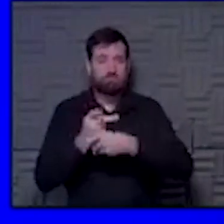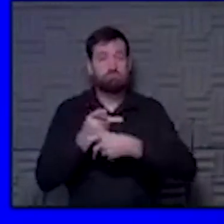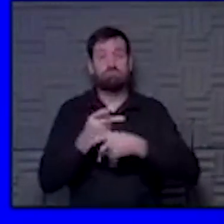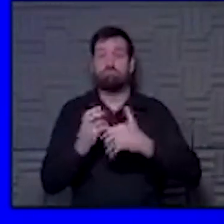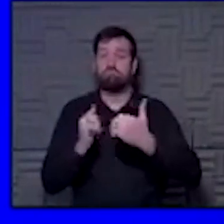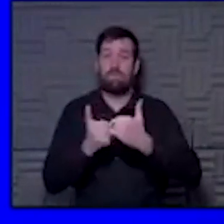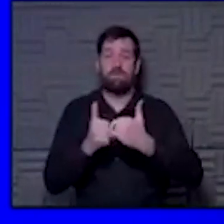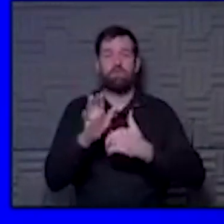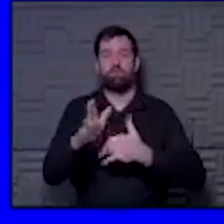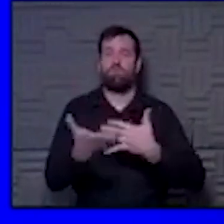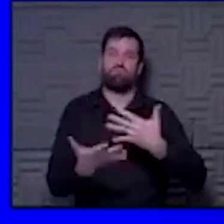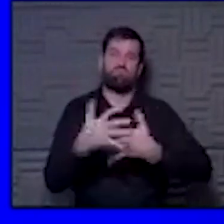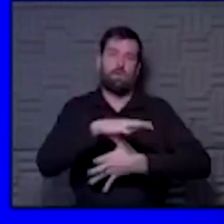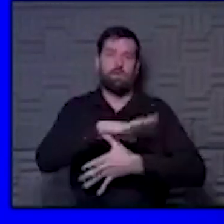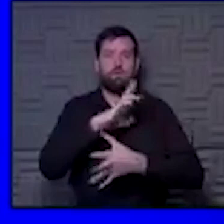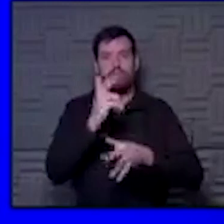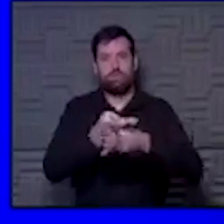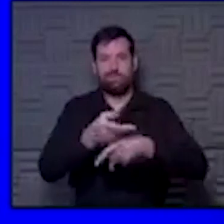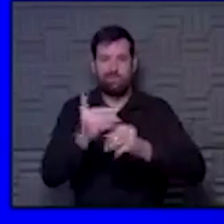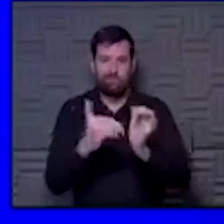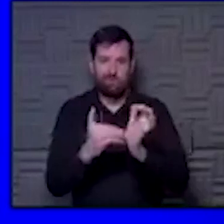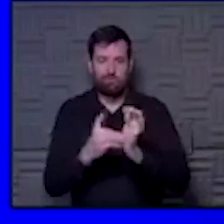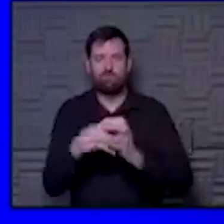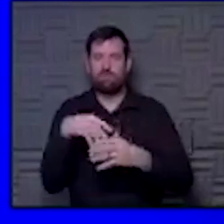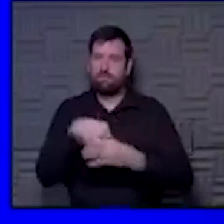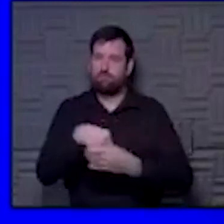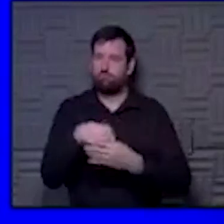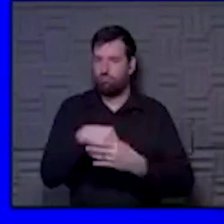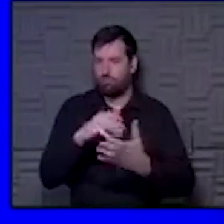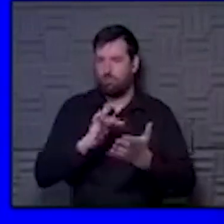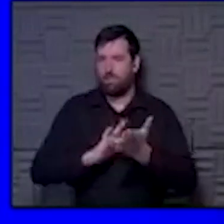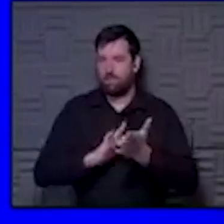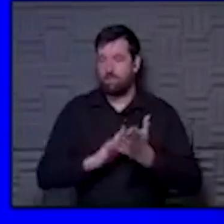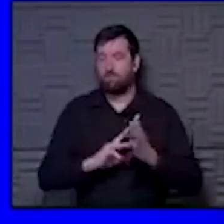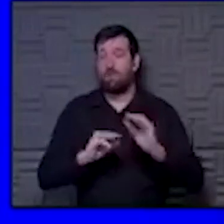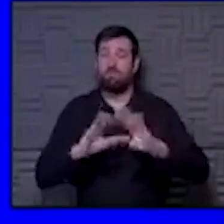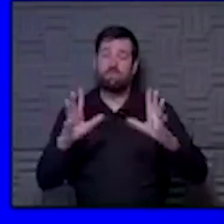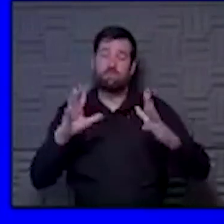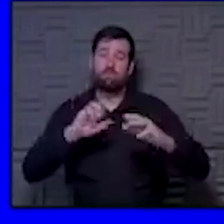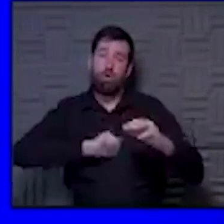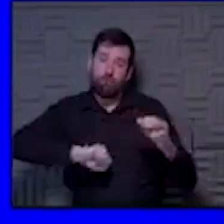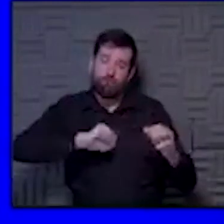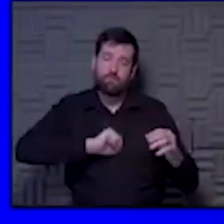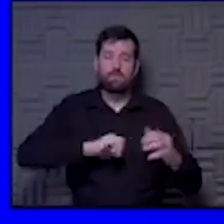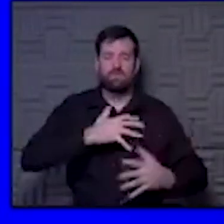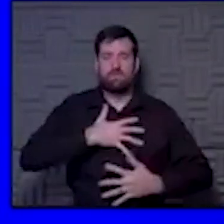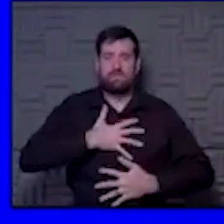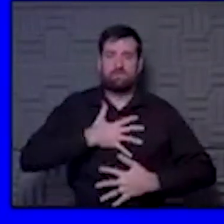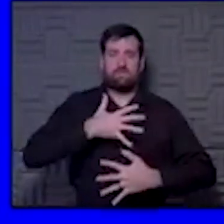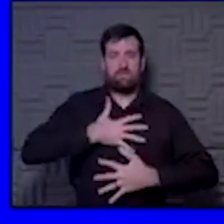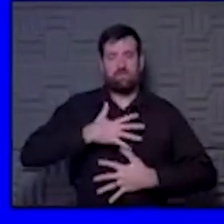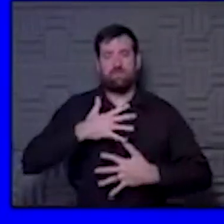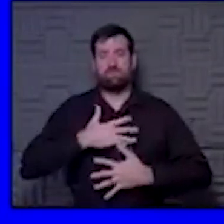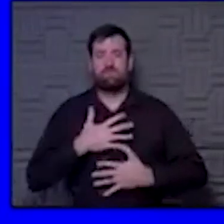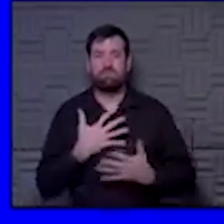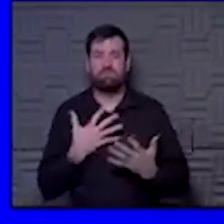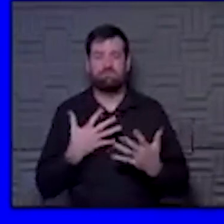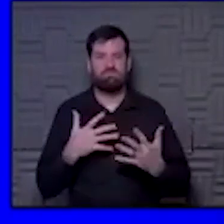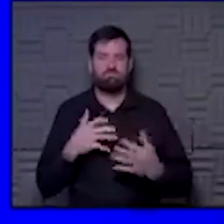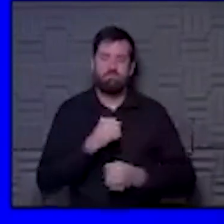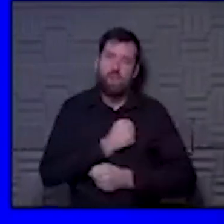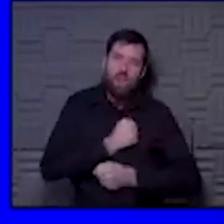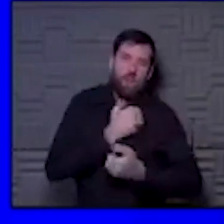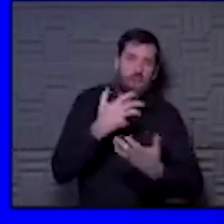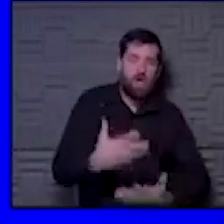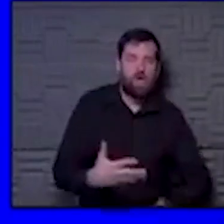by your primary care provider for internal medicine. Obviously, for the cough and shortness of breath, the dyspnea on exertion, you